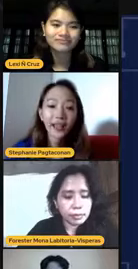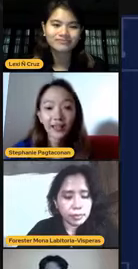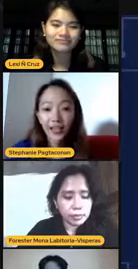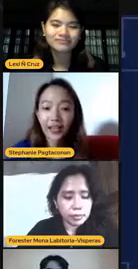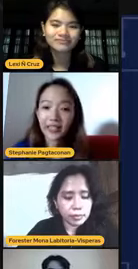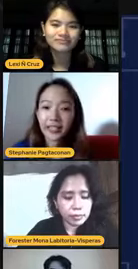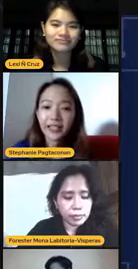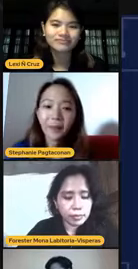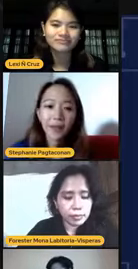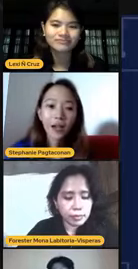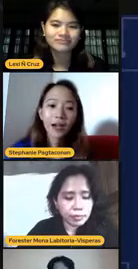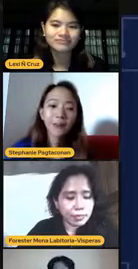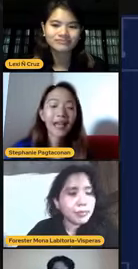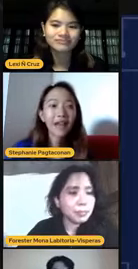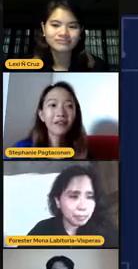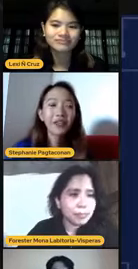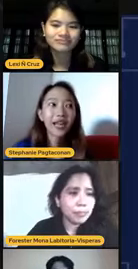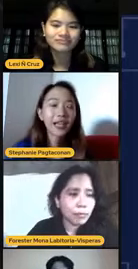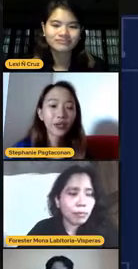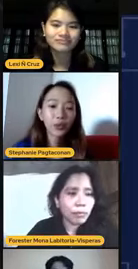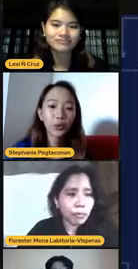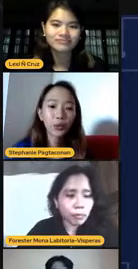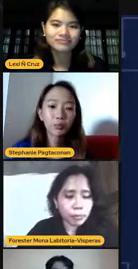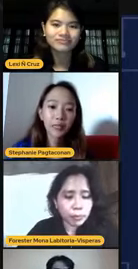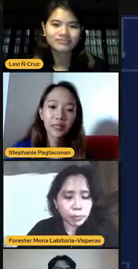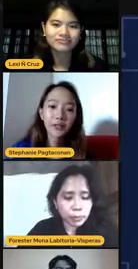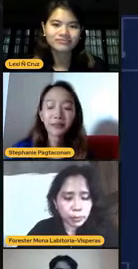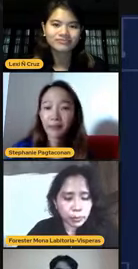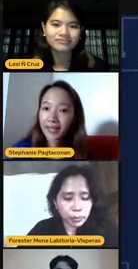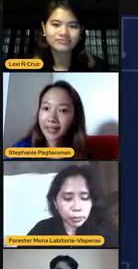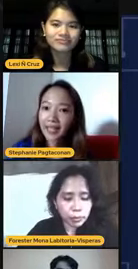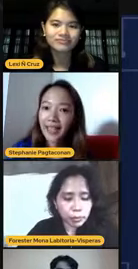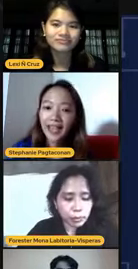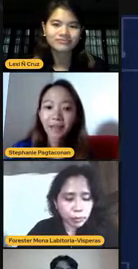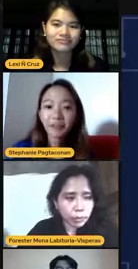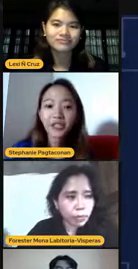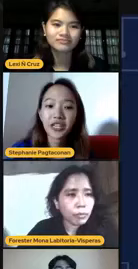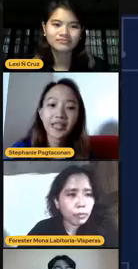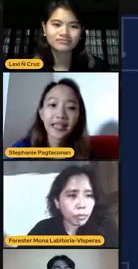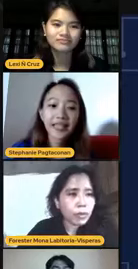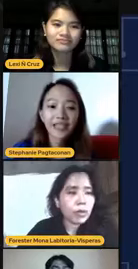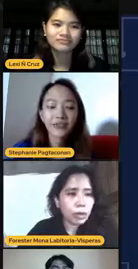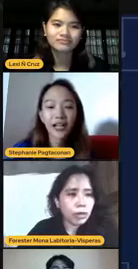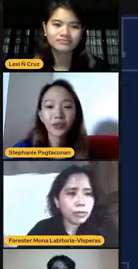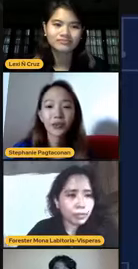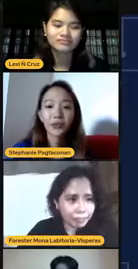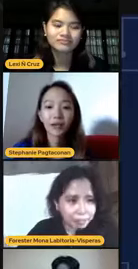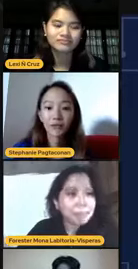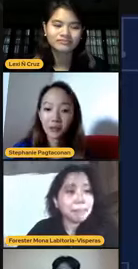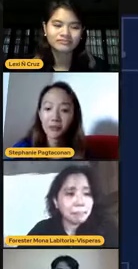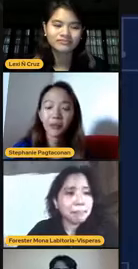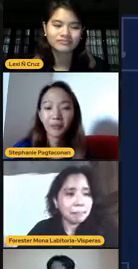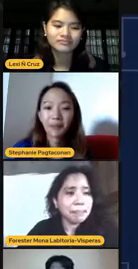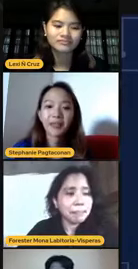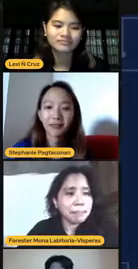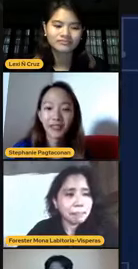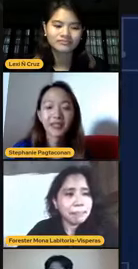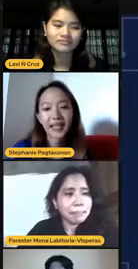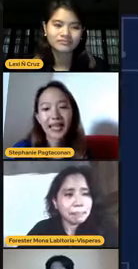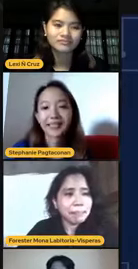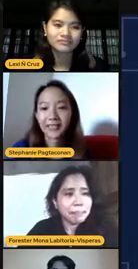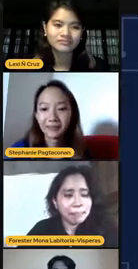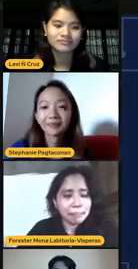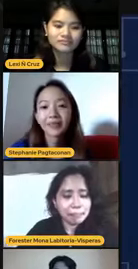any healthcare needs, they have the right to be respected and appreciated as valuable members